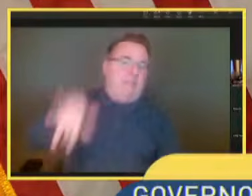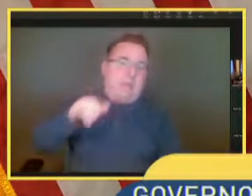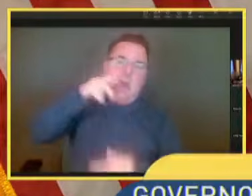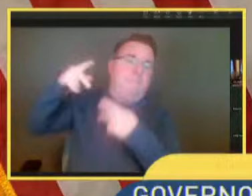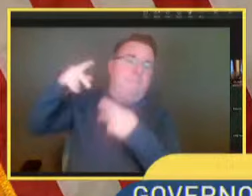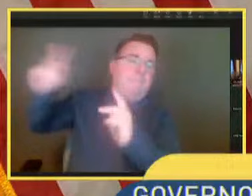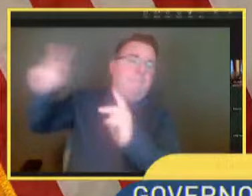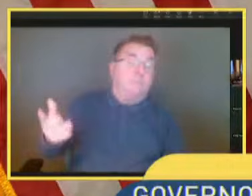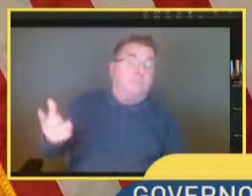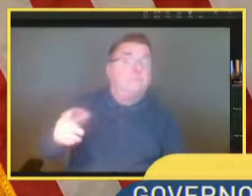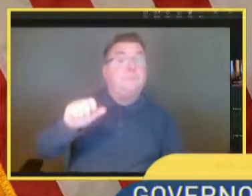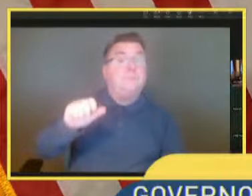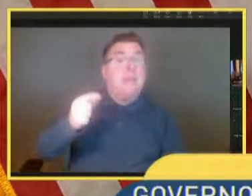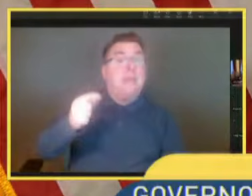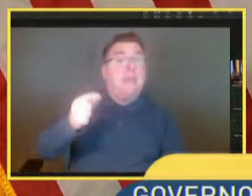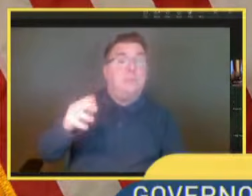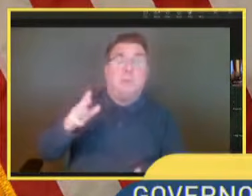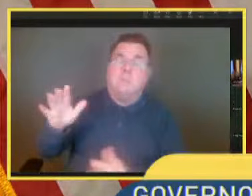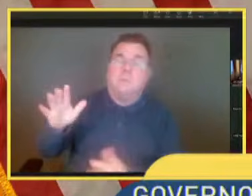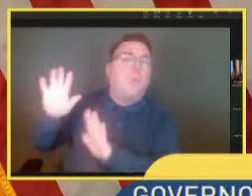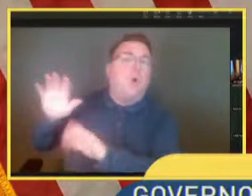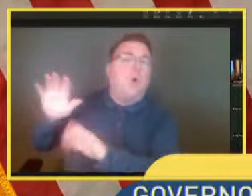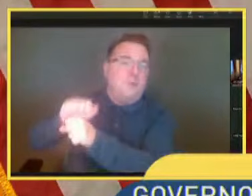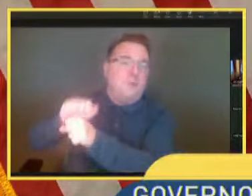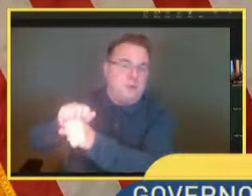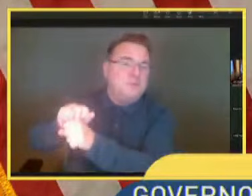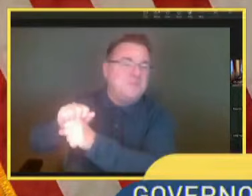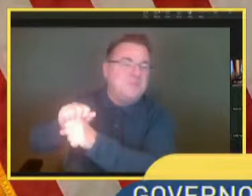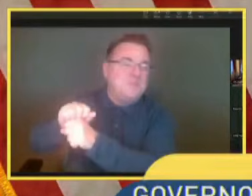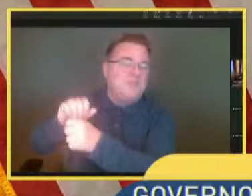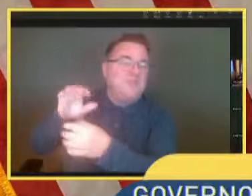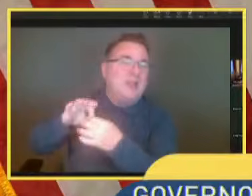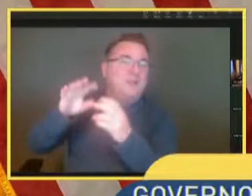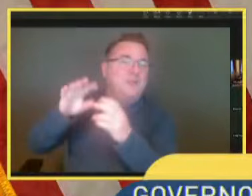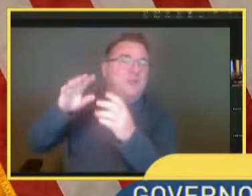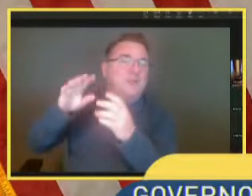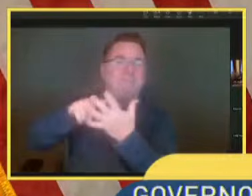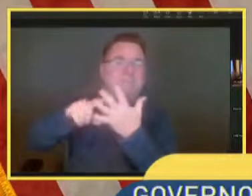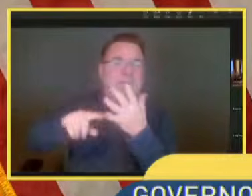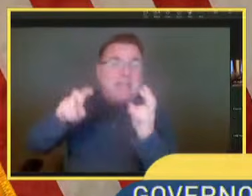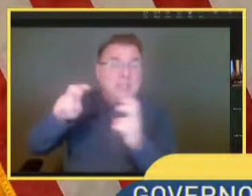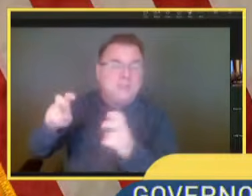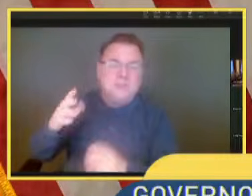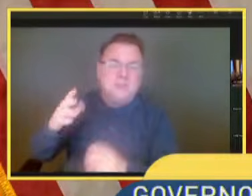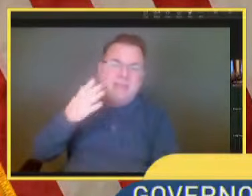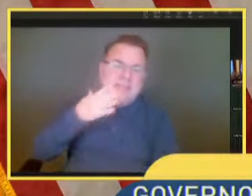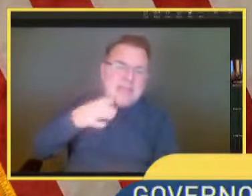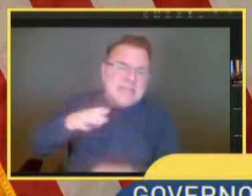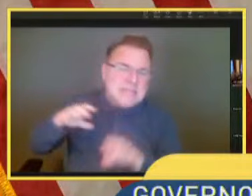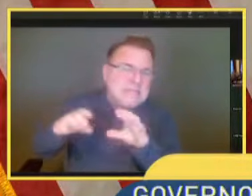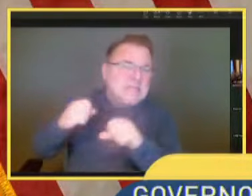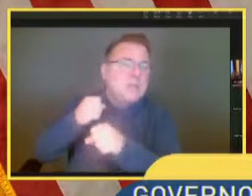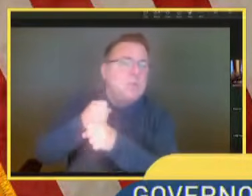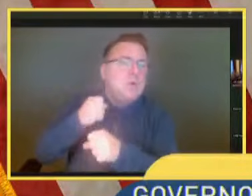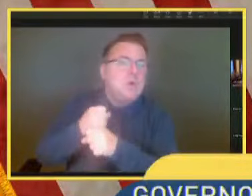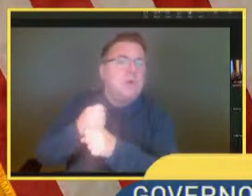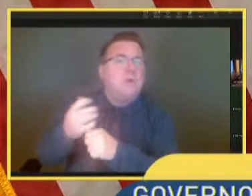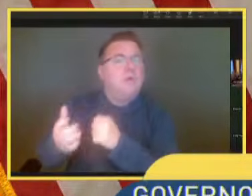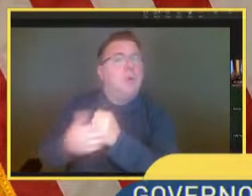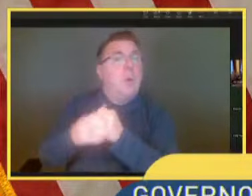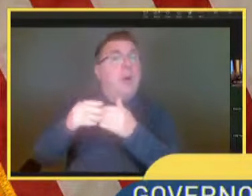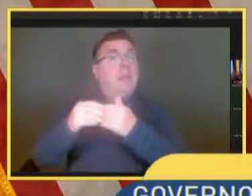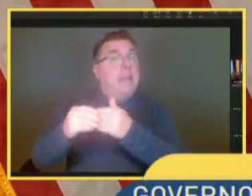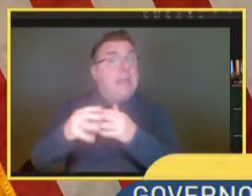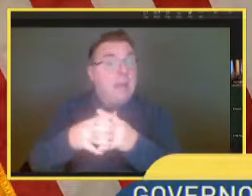course, is doing fantastic work in regards to many issues, but I particularly appreciate his hard work on really helping to lead the country,